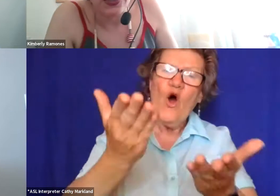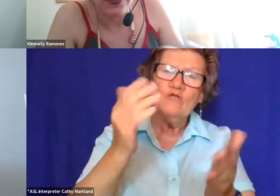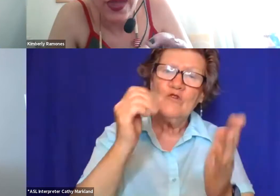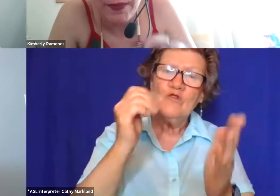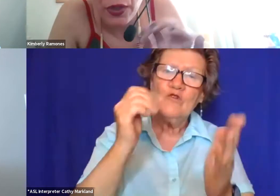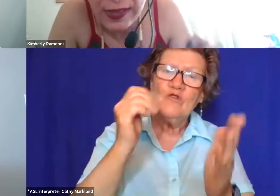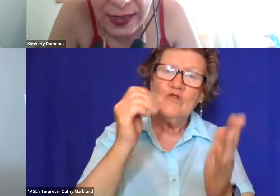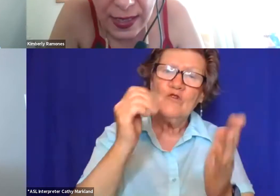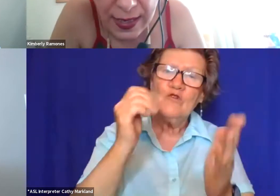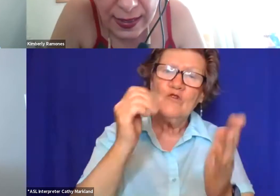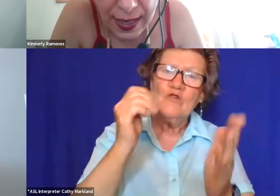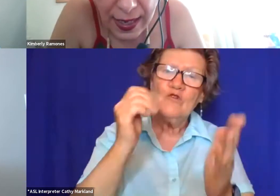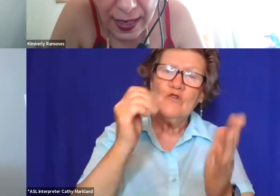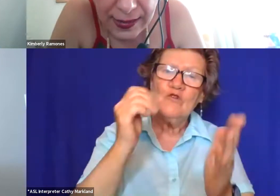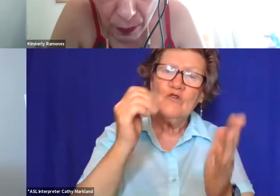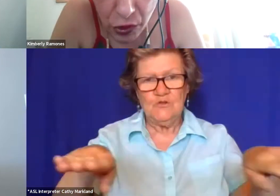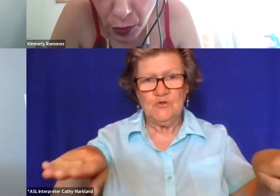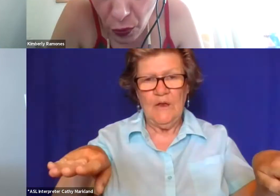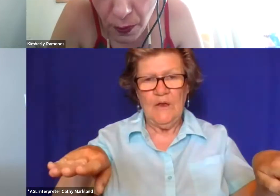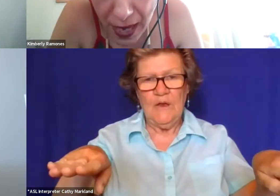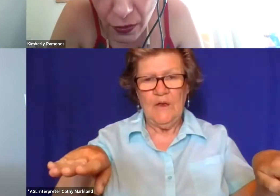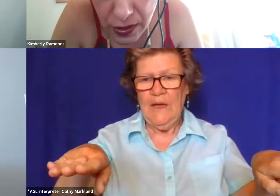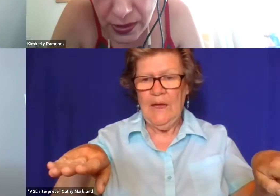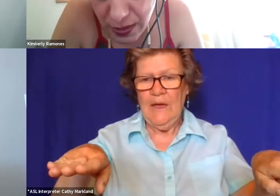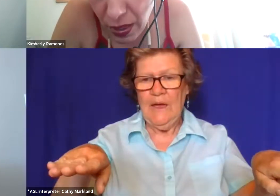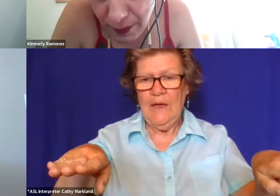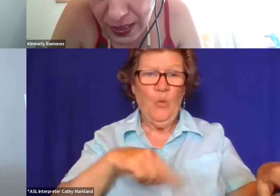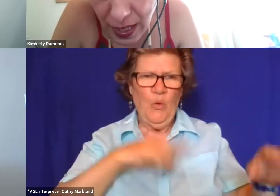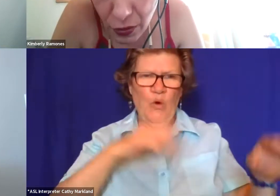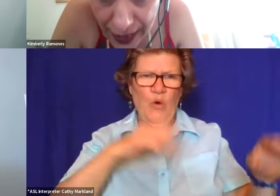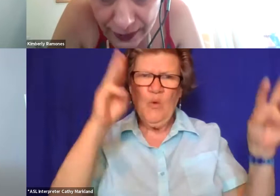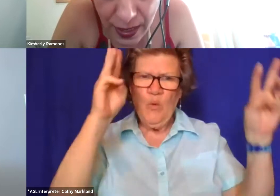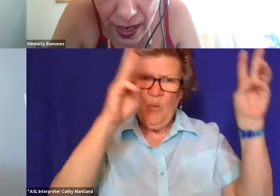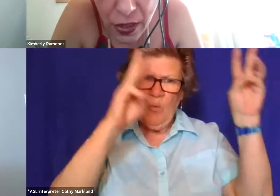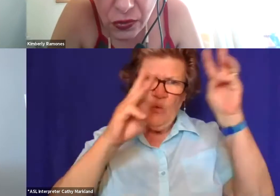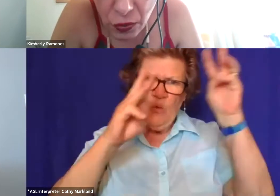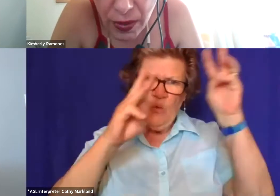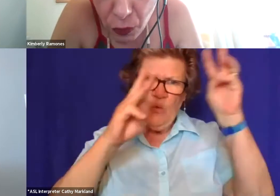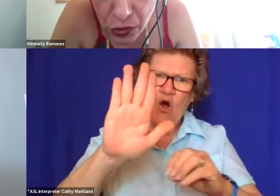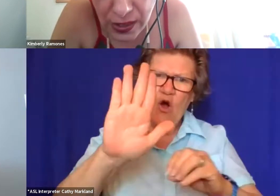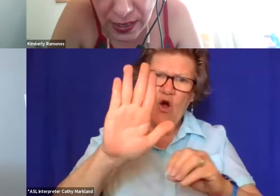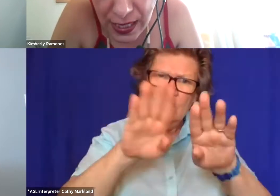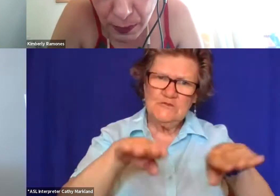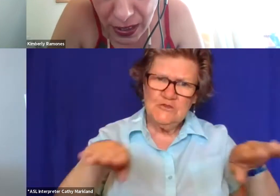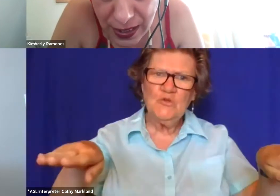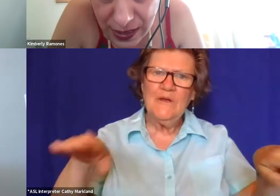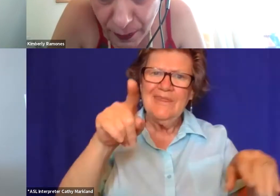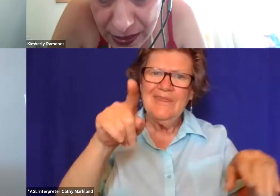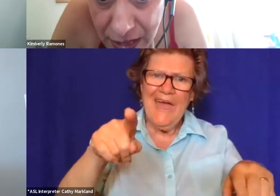know, people are worried, rightfully so, about learning loss that occurred during this year.